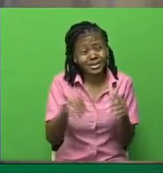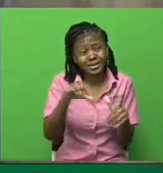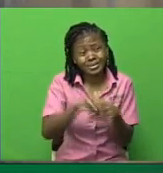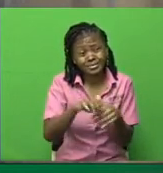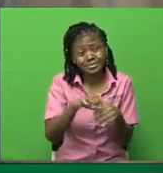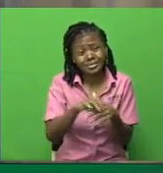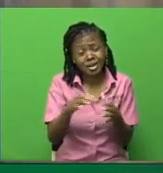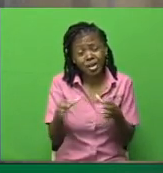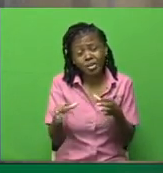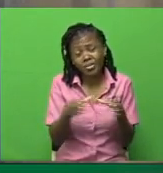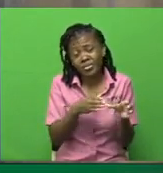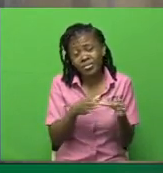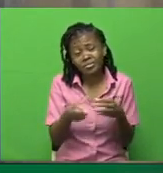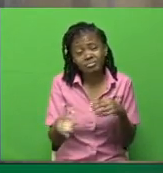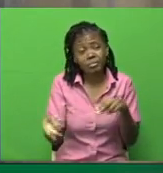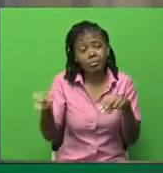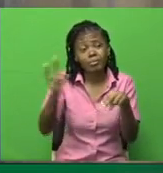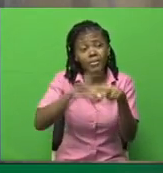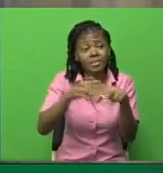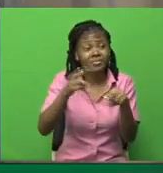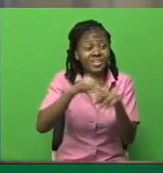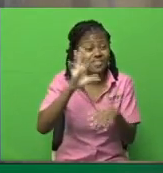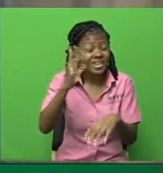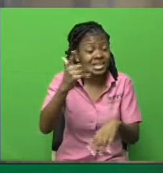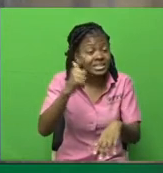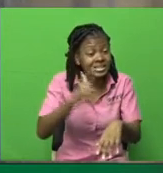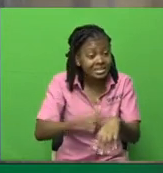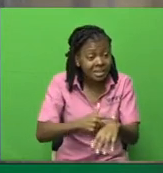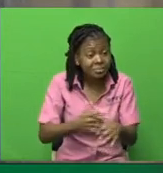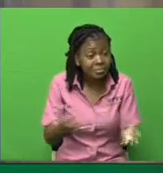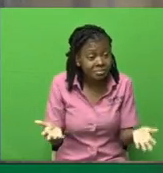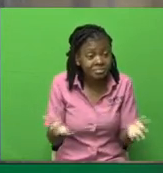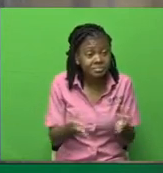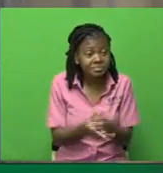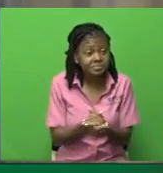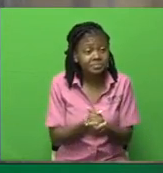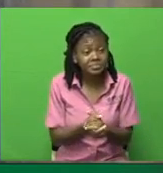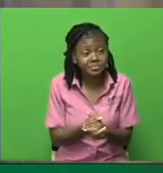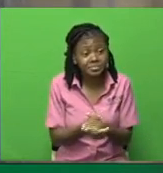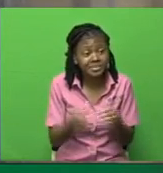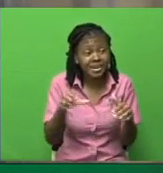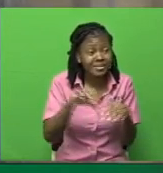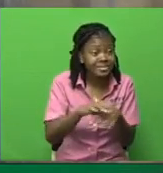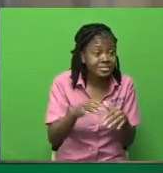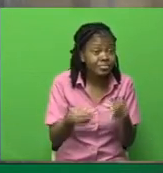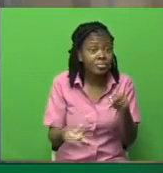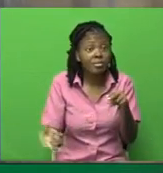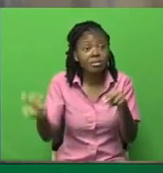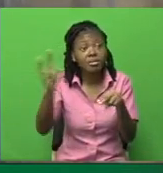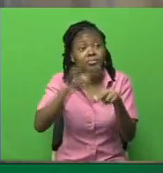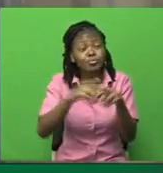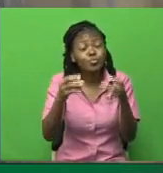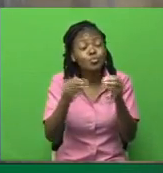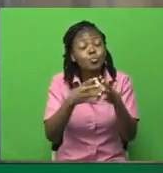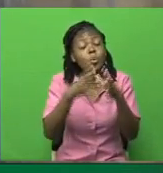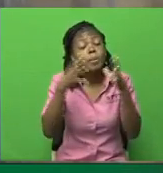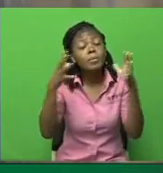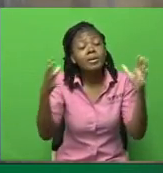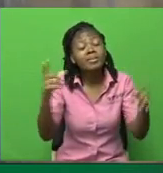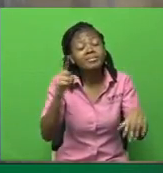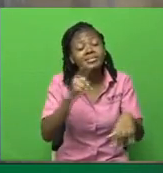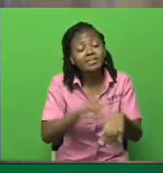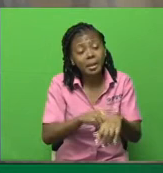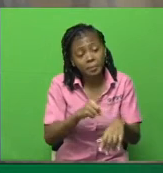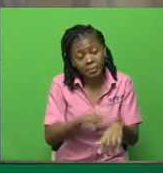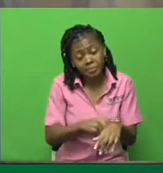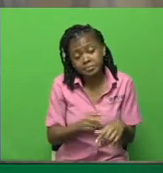the government came to office they have raised the price of gas so many times fueled so many times the driving is